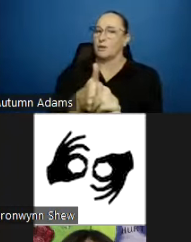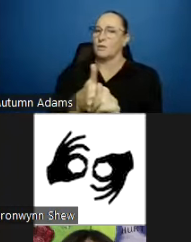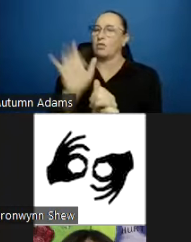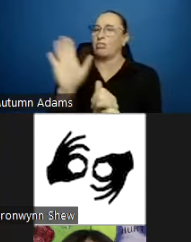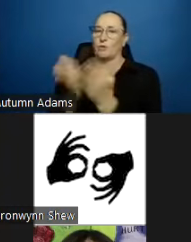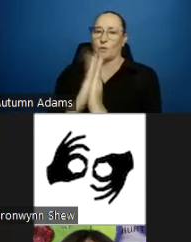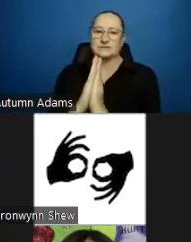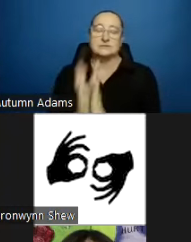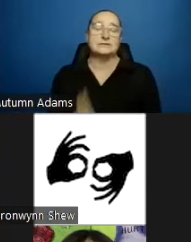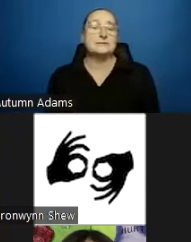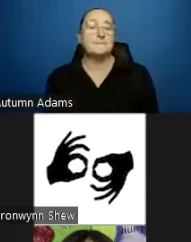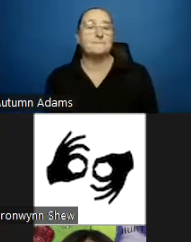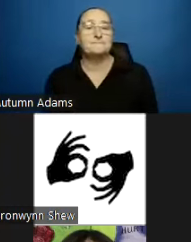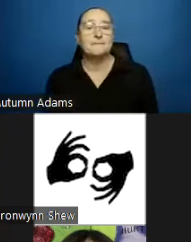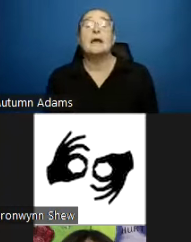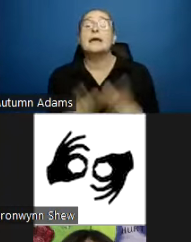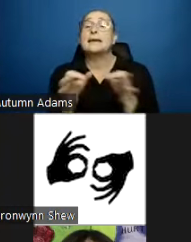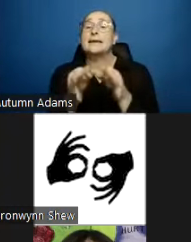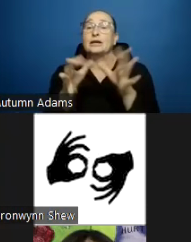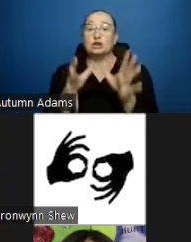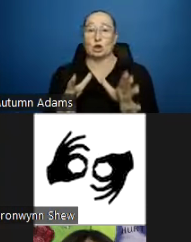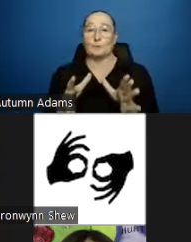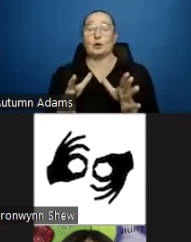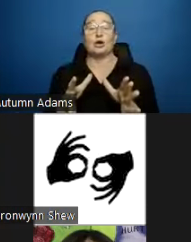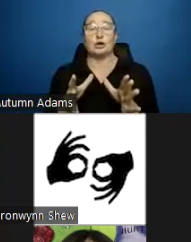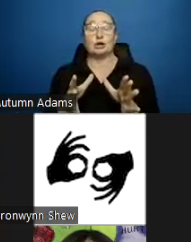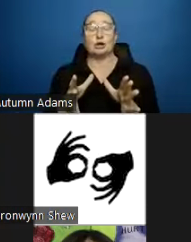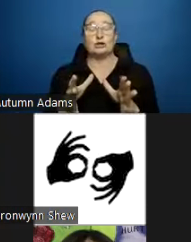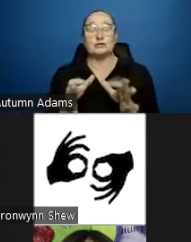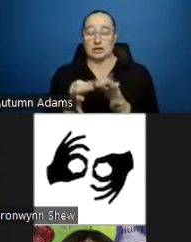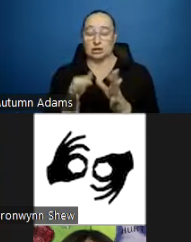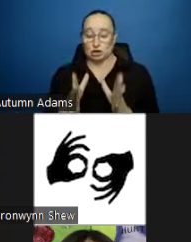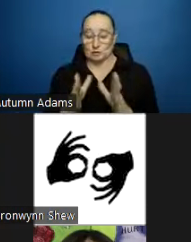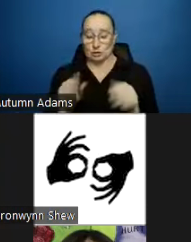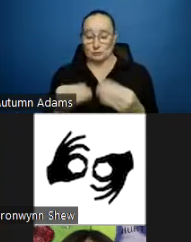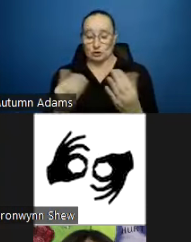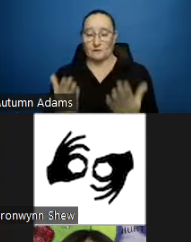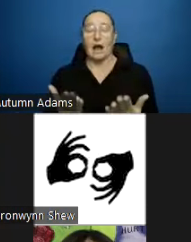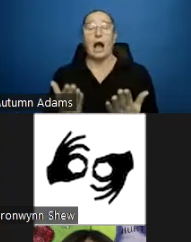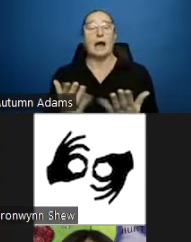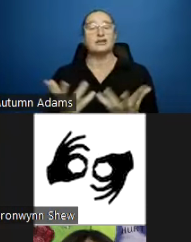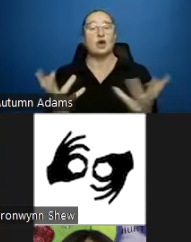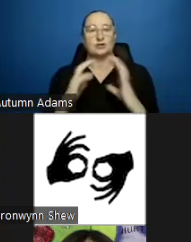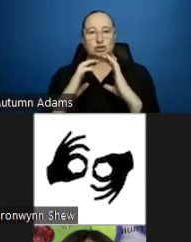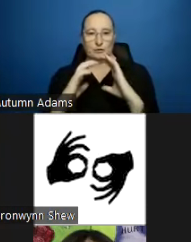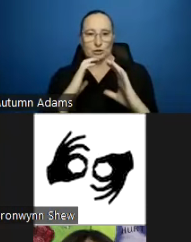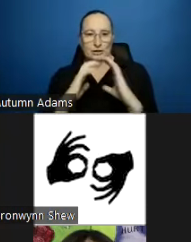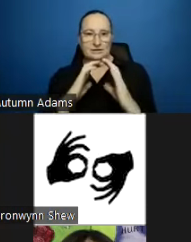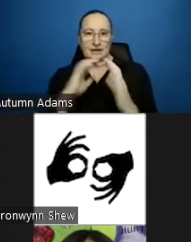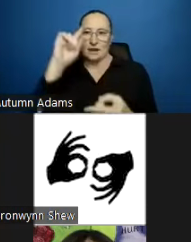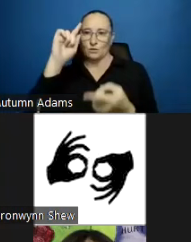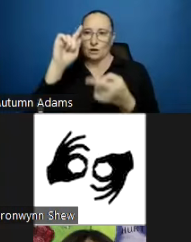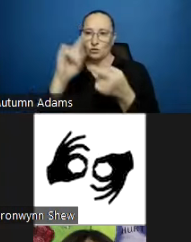So interpreters, they provide so much communication and they reduce those communication